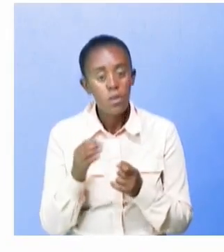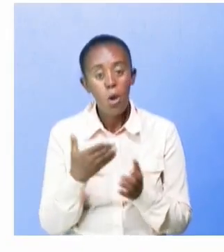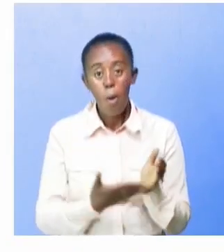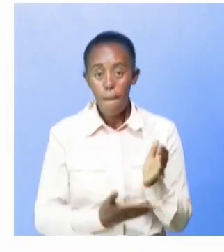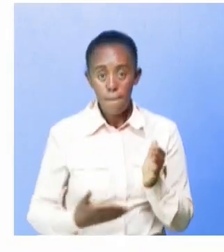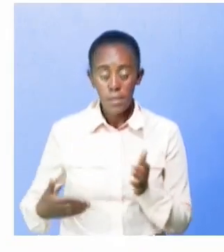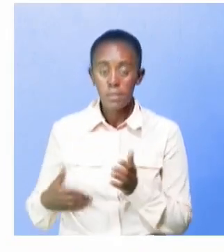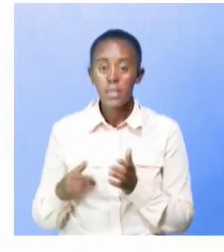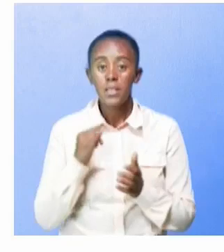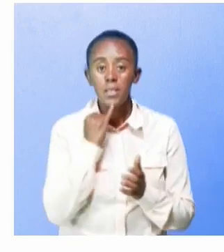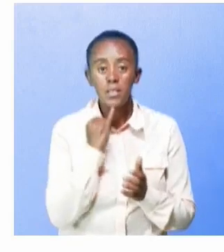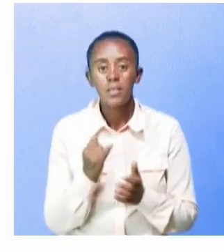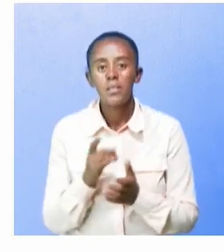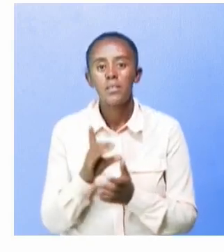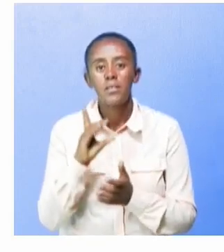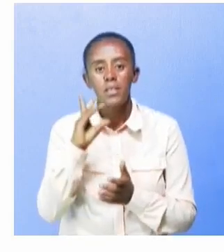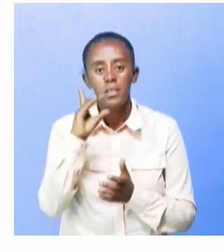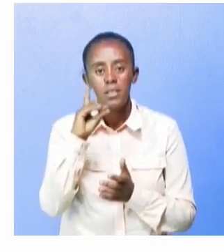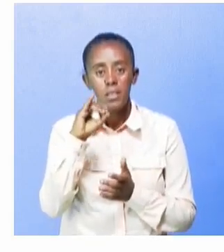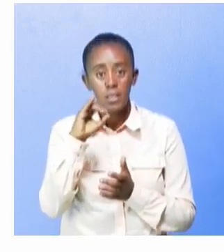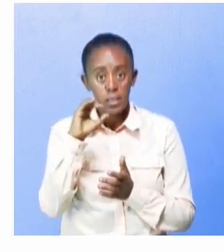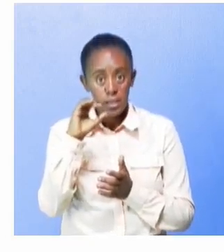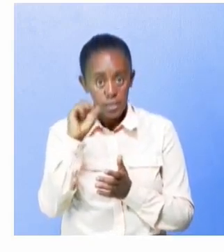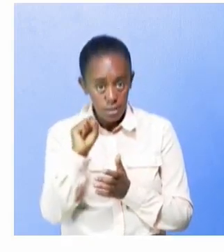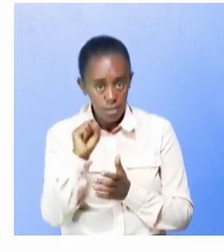commitment is